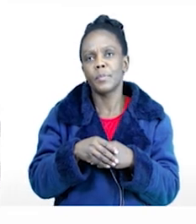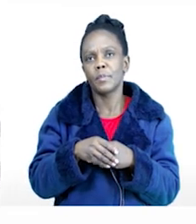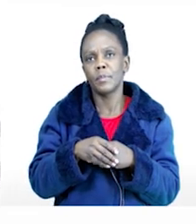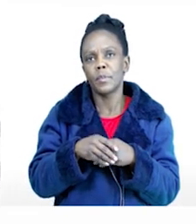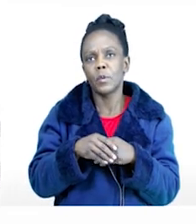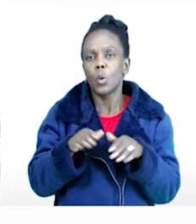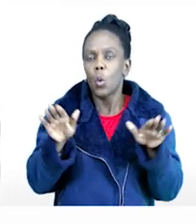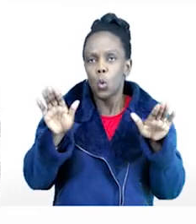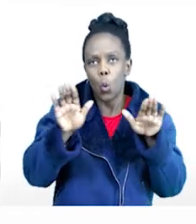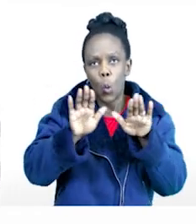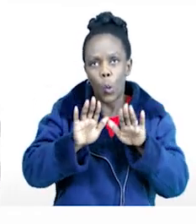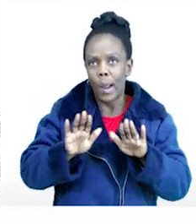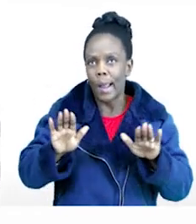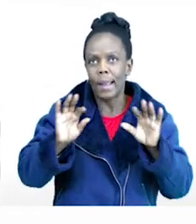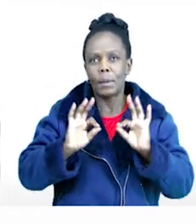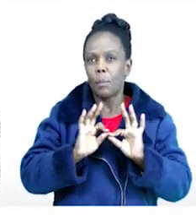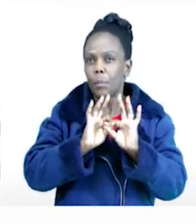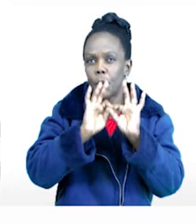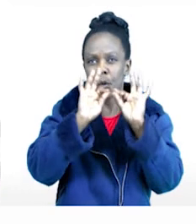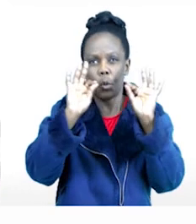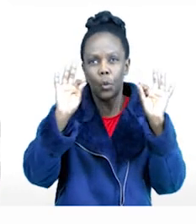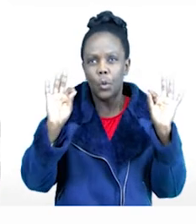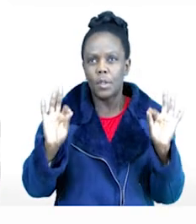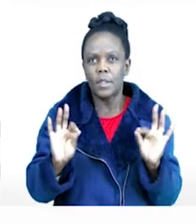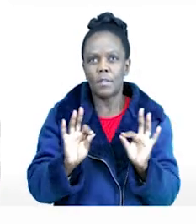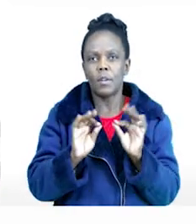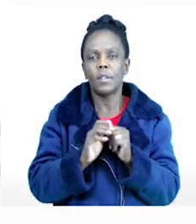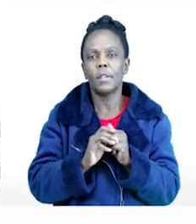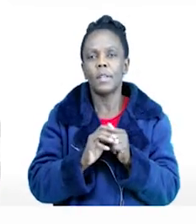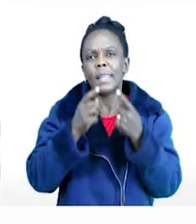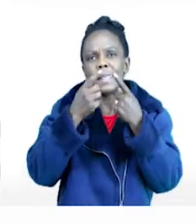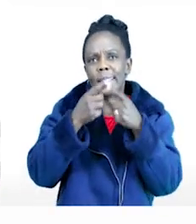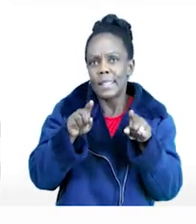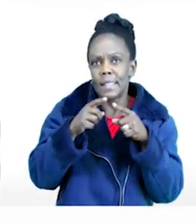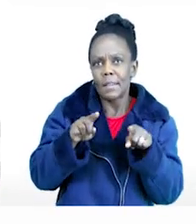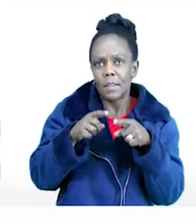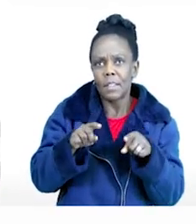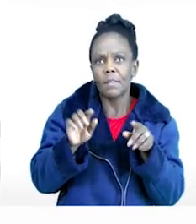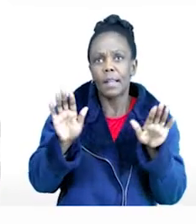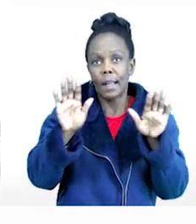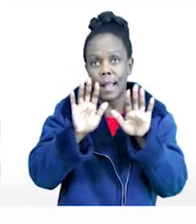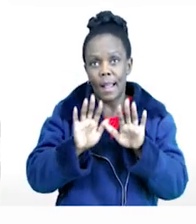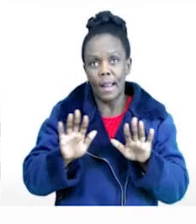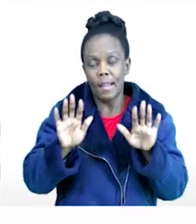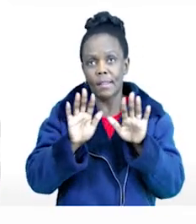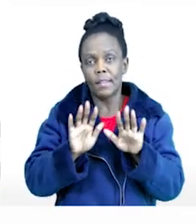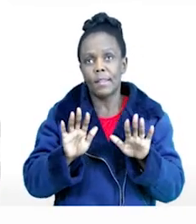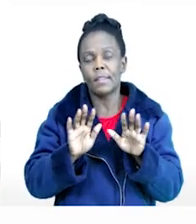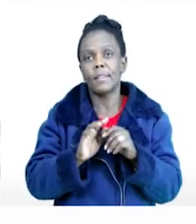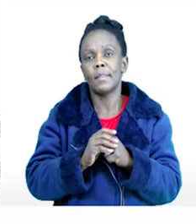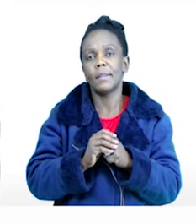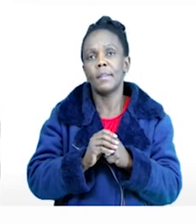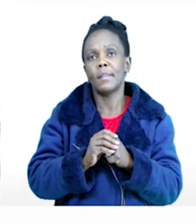is to color the aeroplane, and I want you to use different colors. Don't use blue